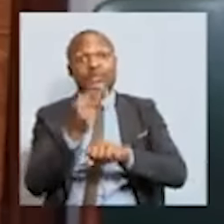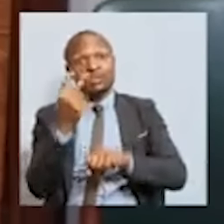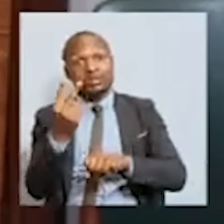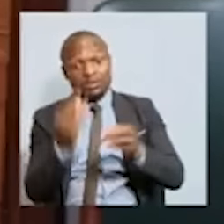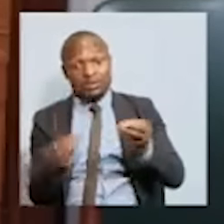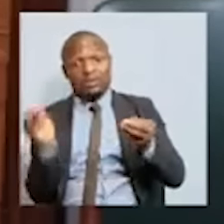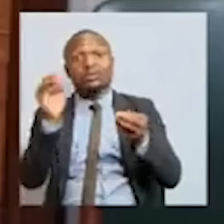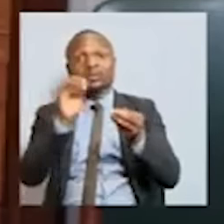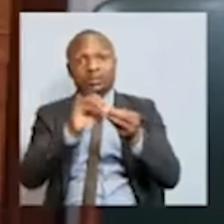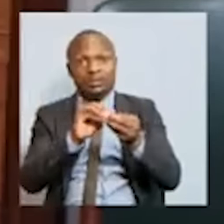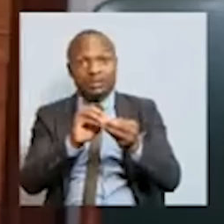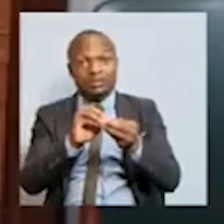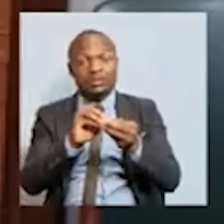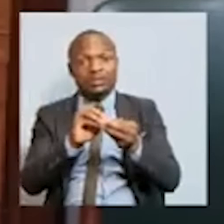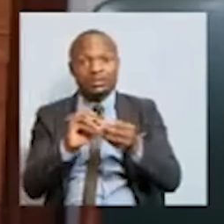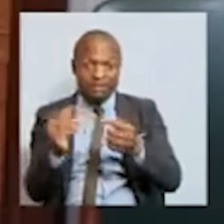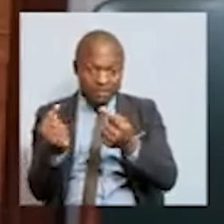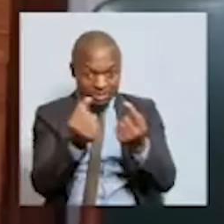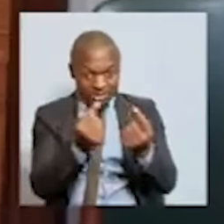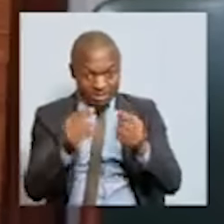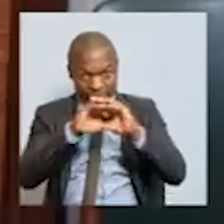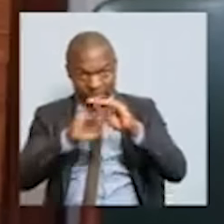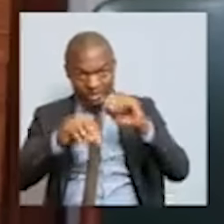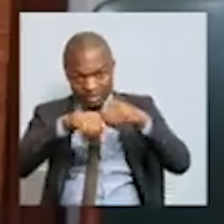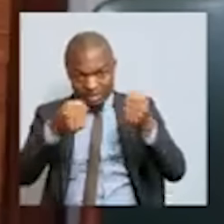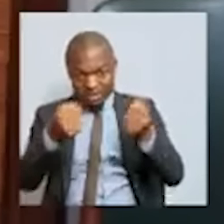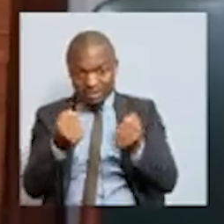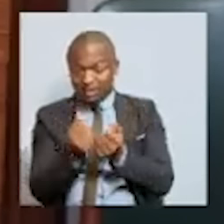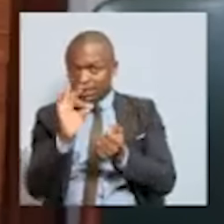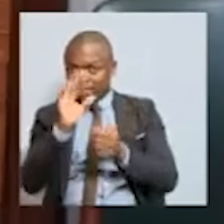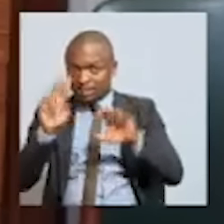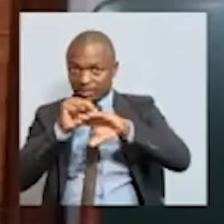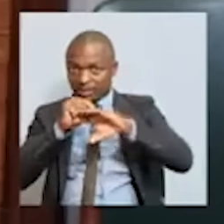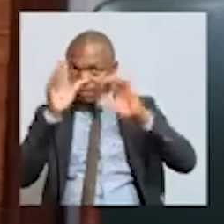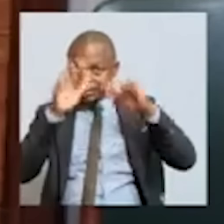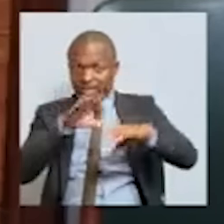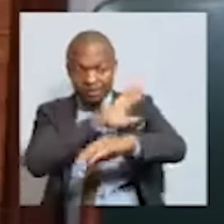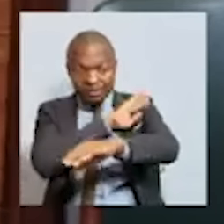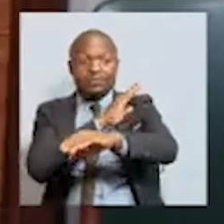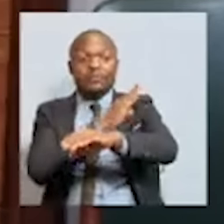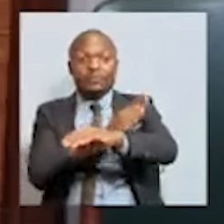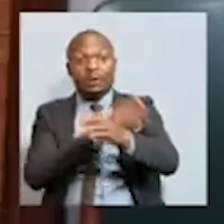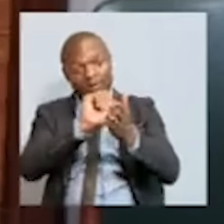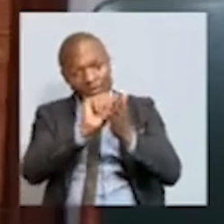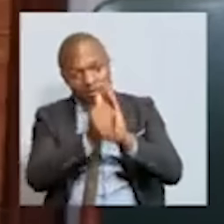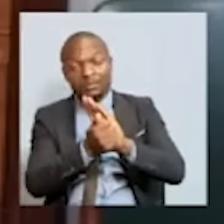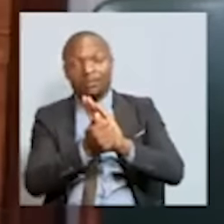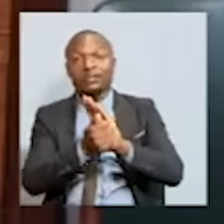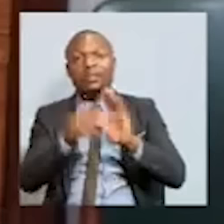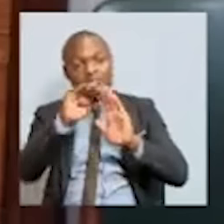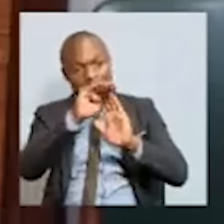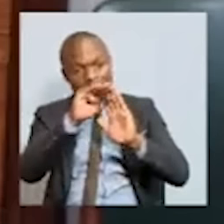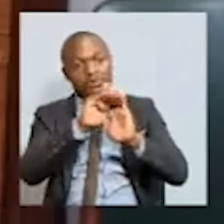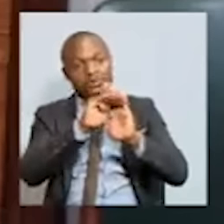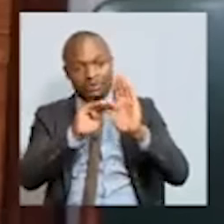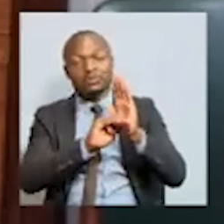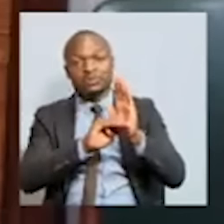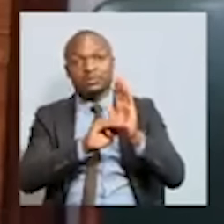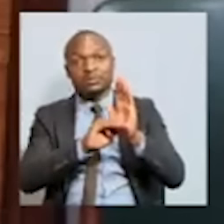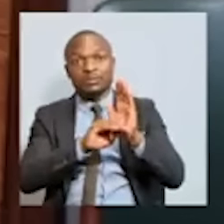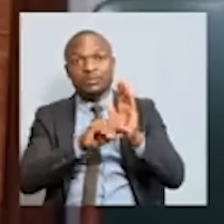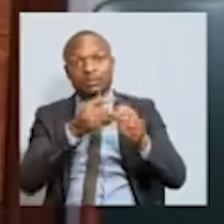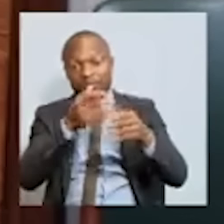addition to instances under Section 19 of the National Assembly Powers and Privileges Act, the following may constitute